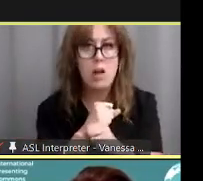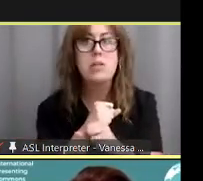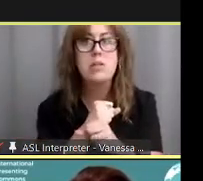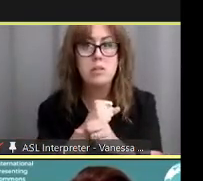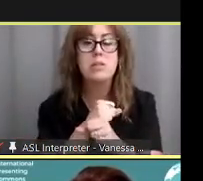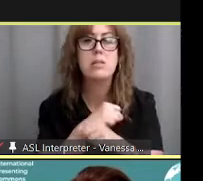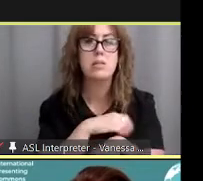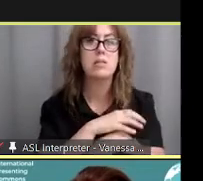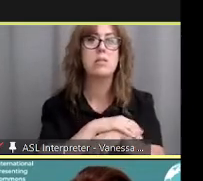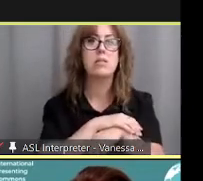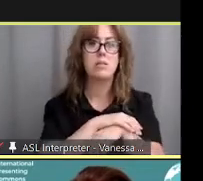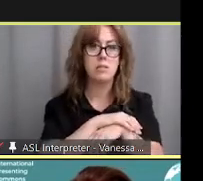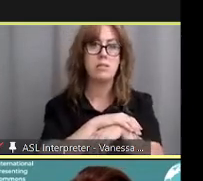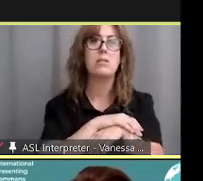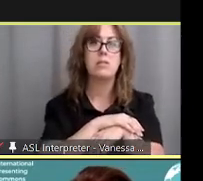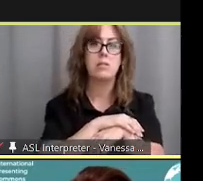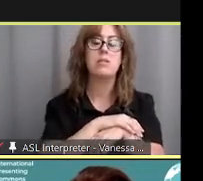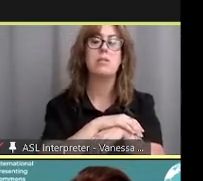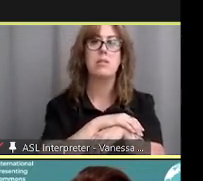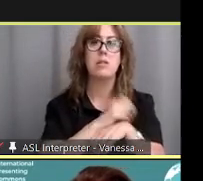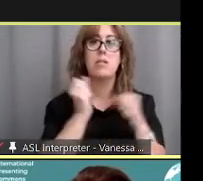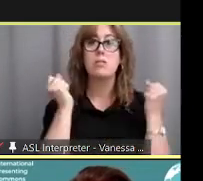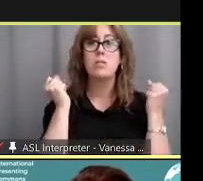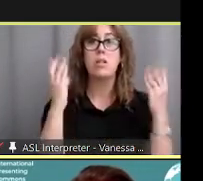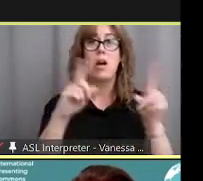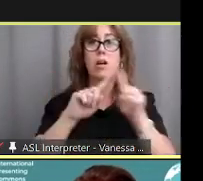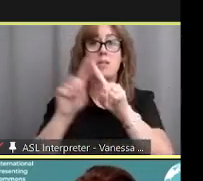These are long-term companionships.